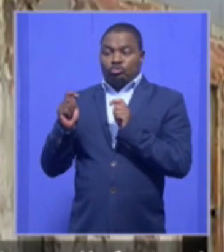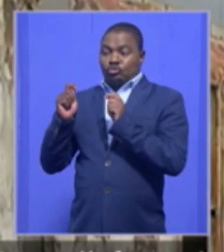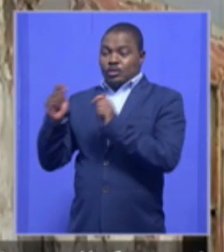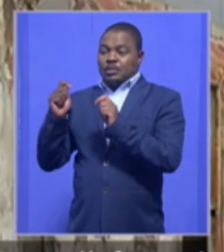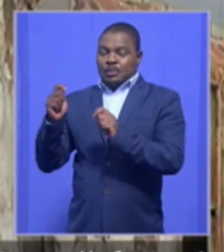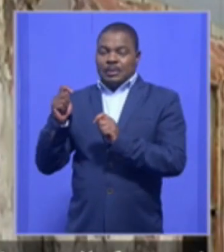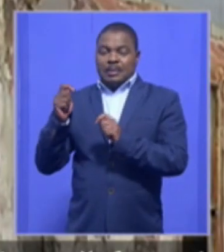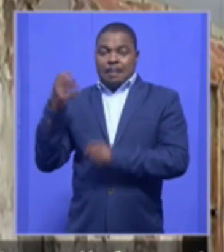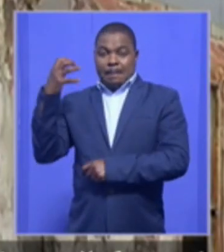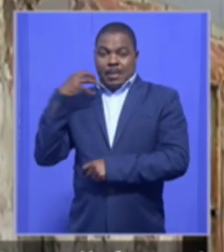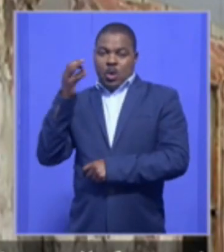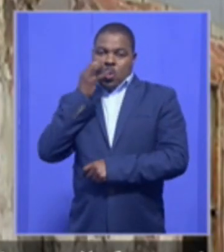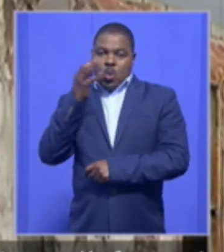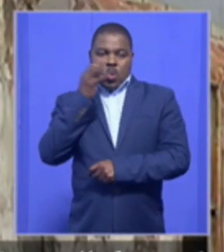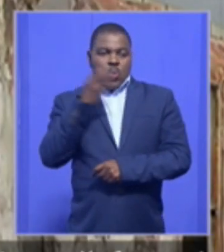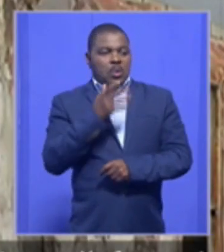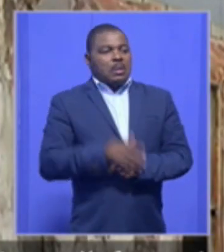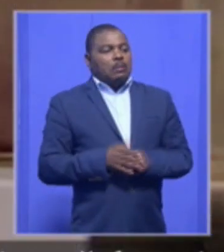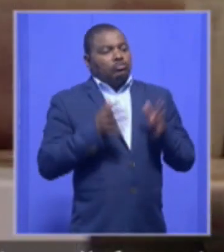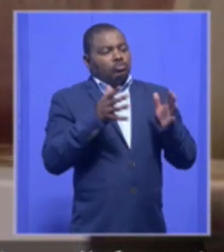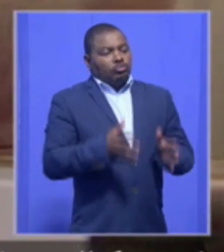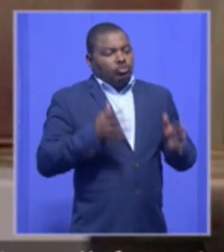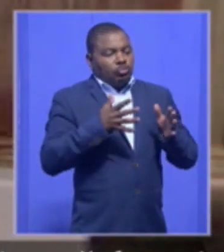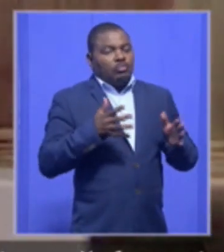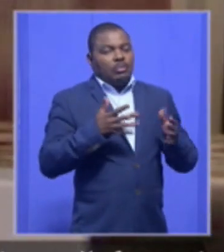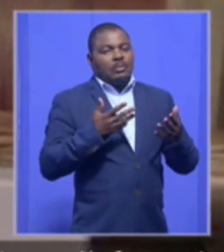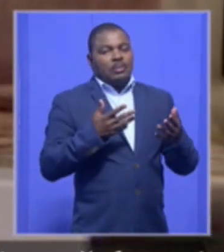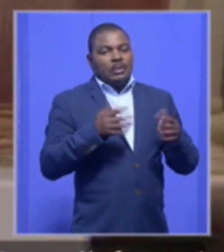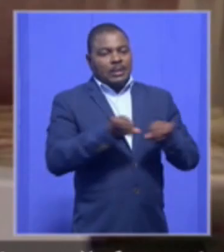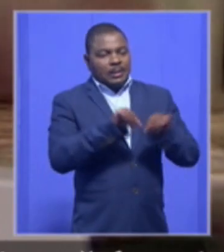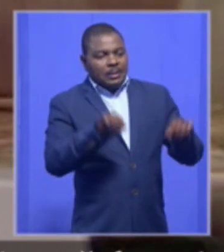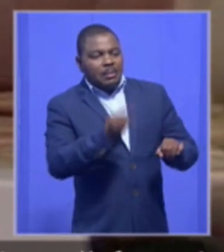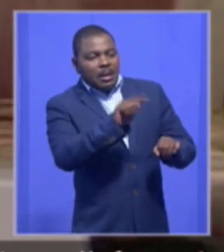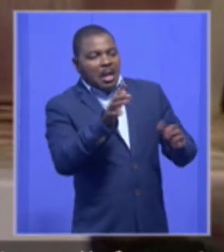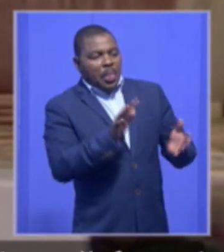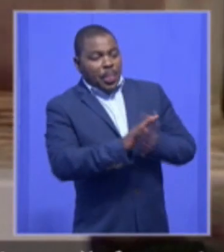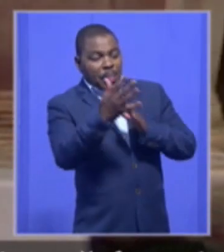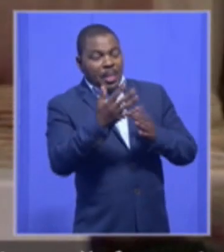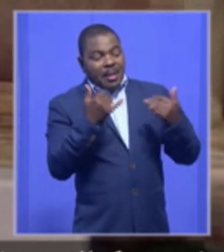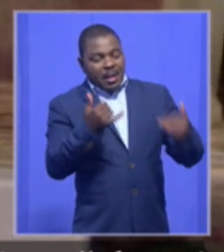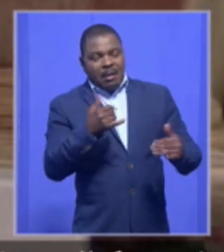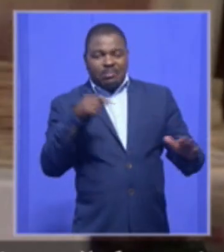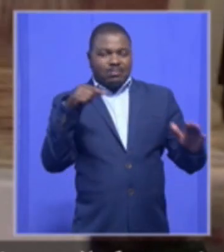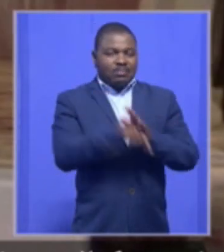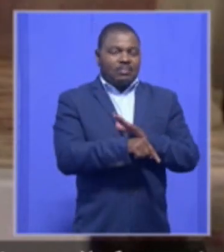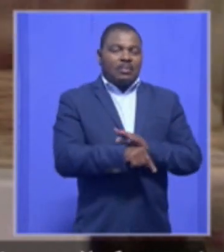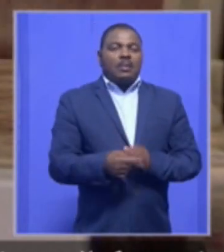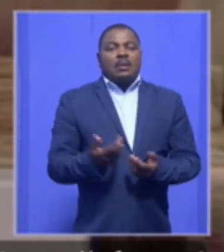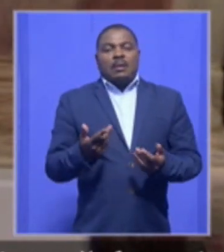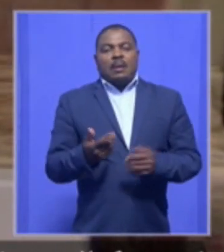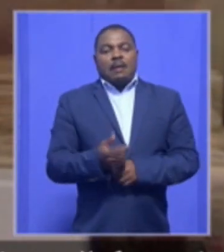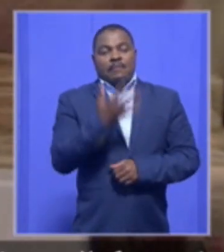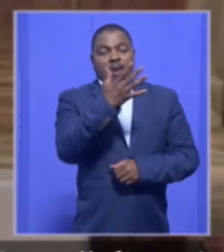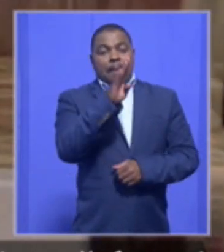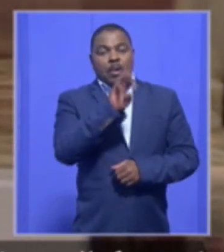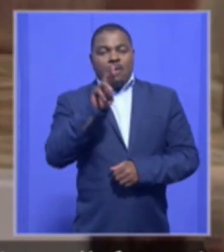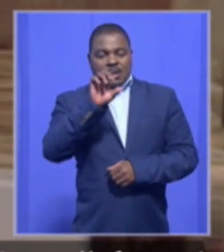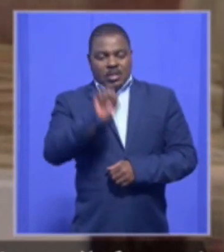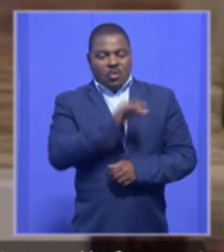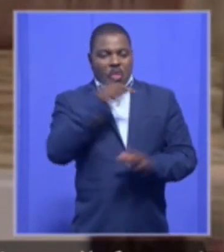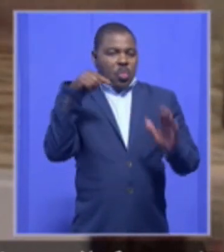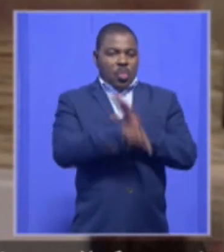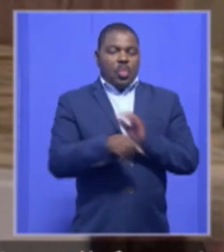re tshenyo ya metheo kgoparara ditimela e jela naga tšhelete e nyakileng go fihla go diranta tše dibilione tše 5.